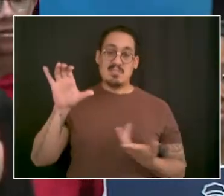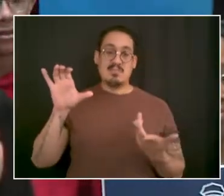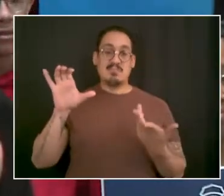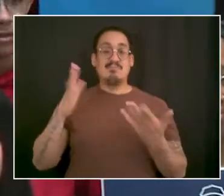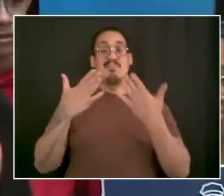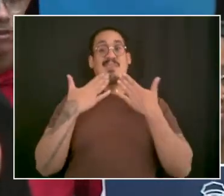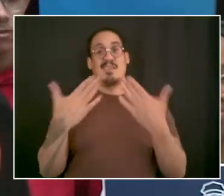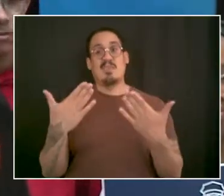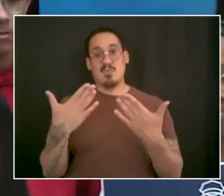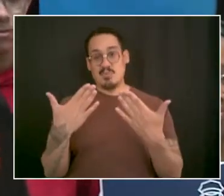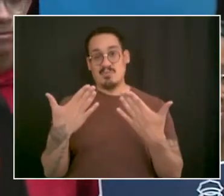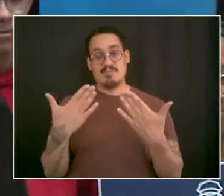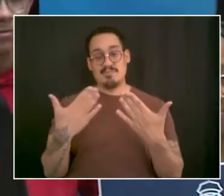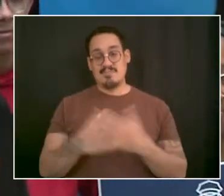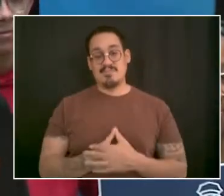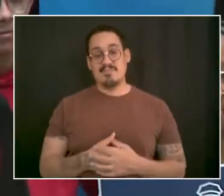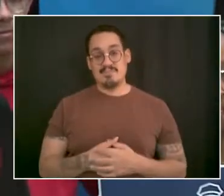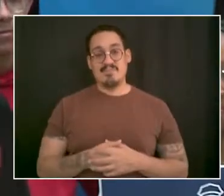enough.